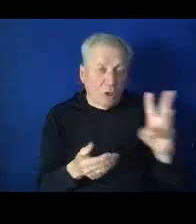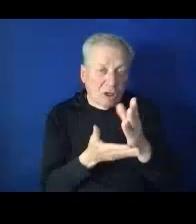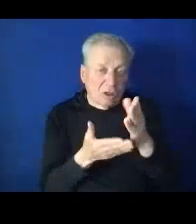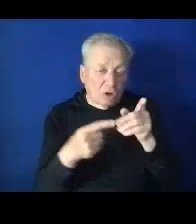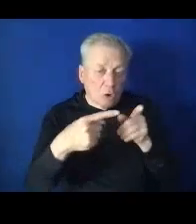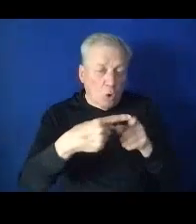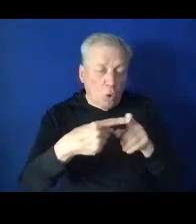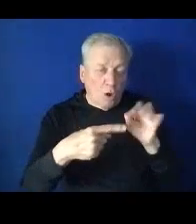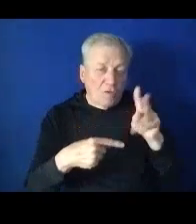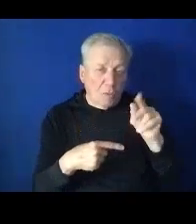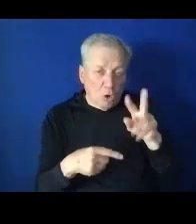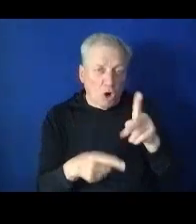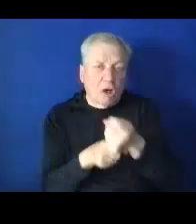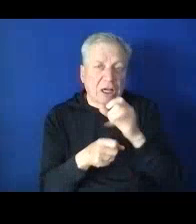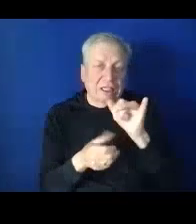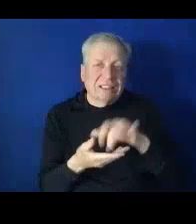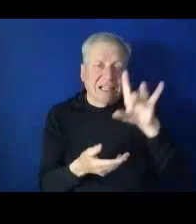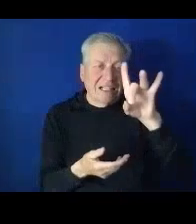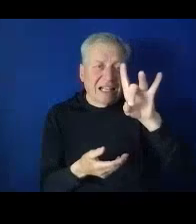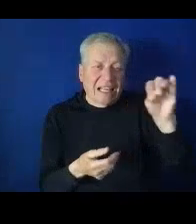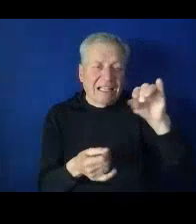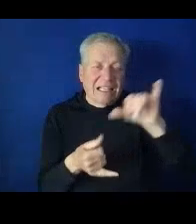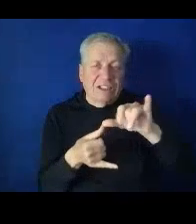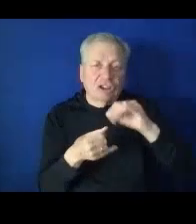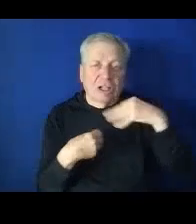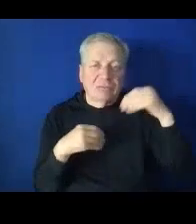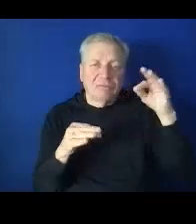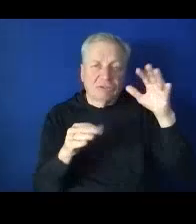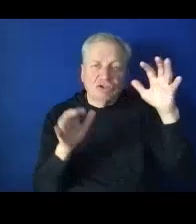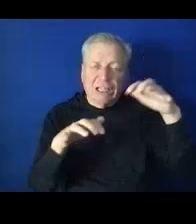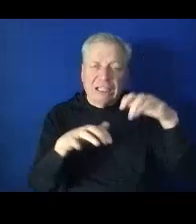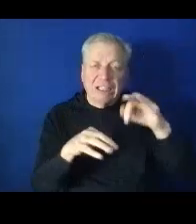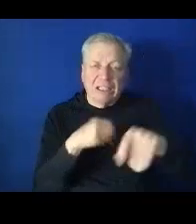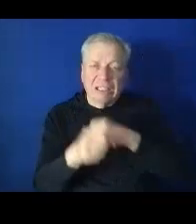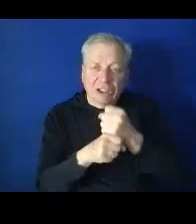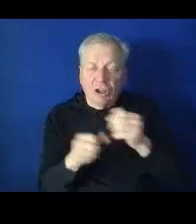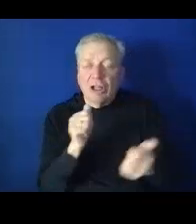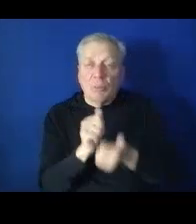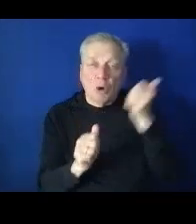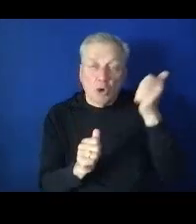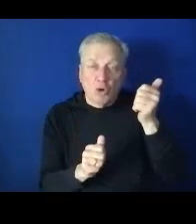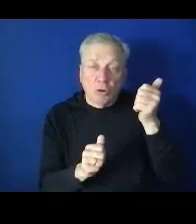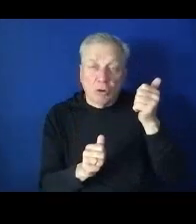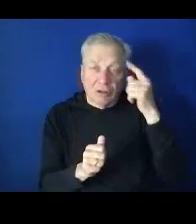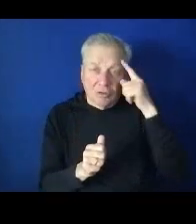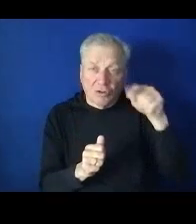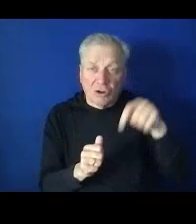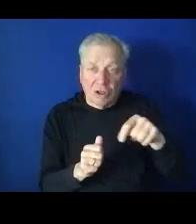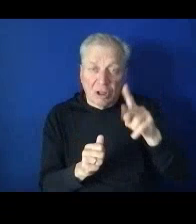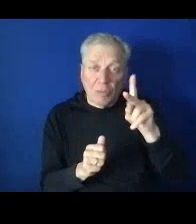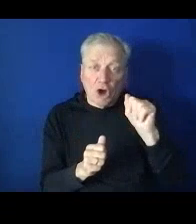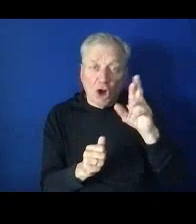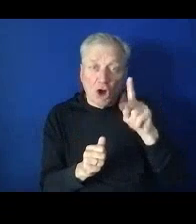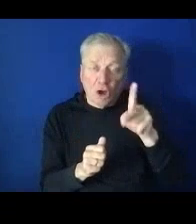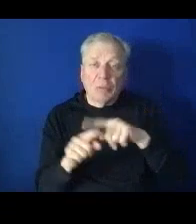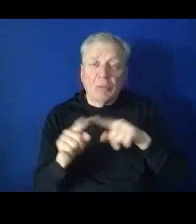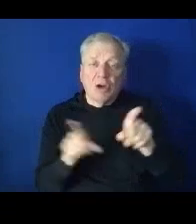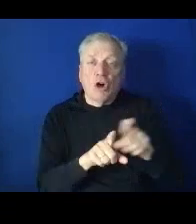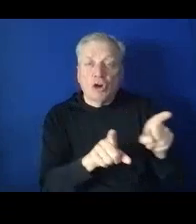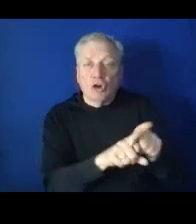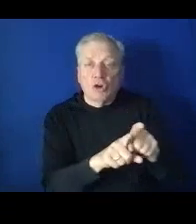gets 80 inches of precipitation a year. The most precipitation for the park, but then